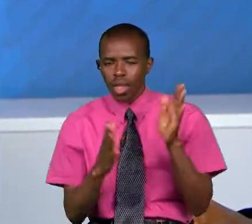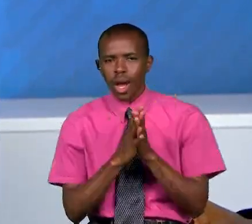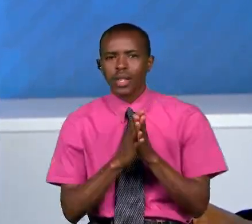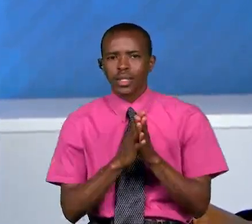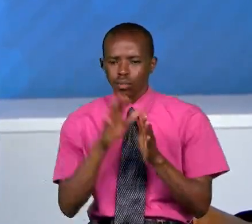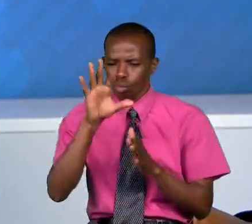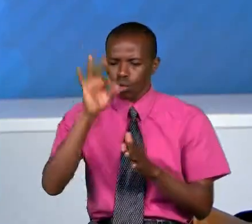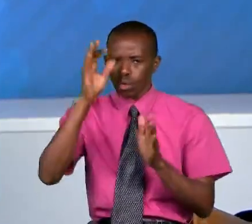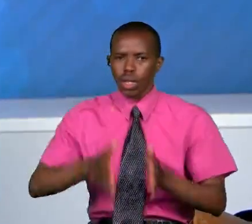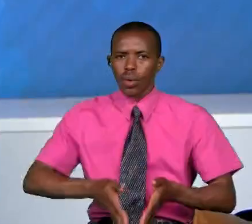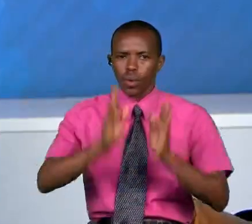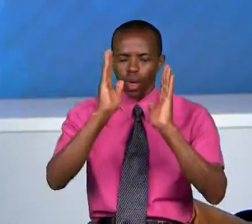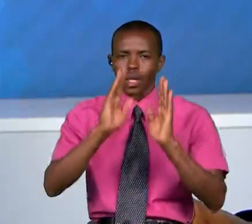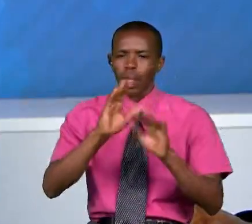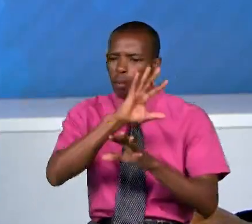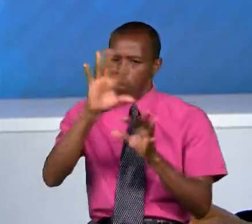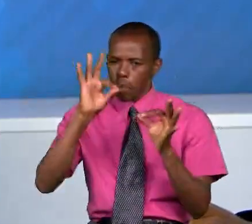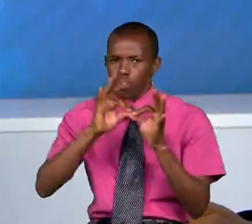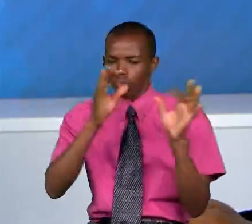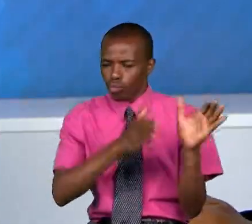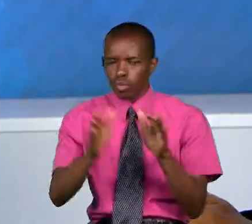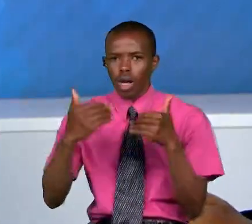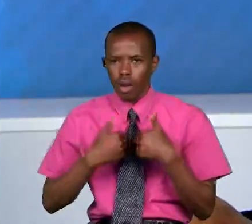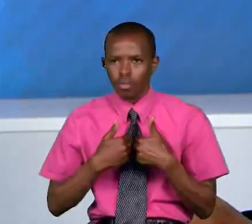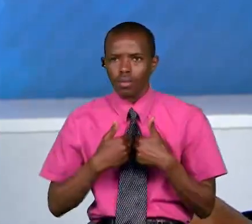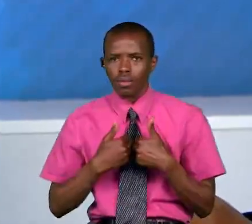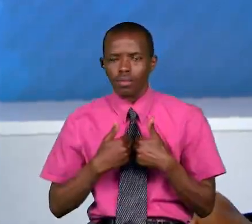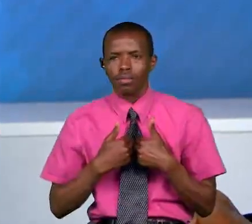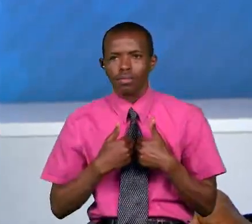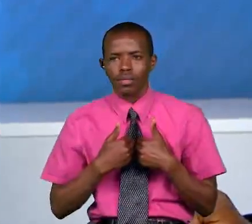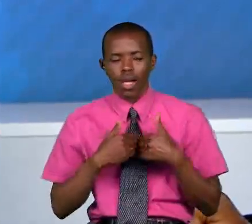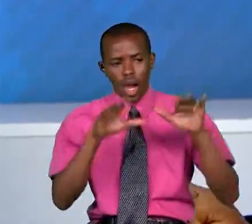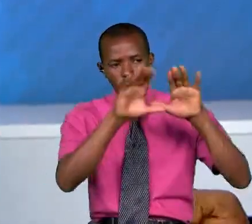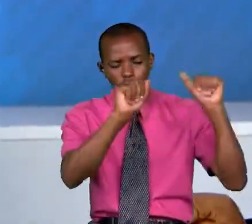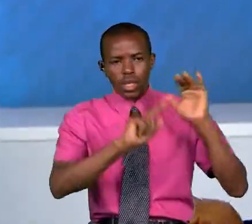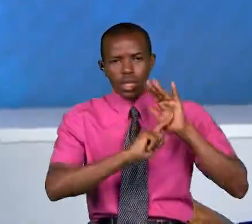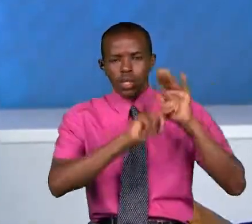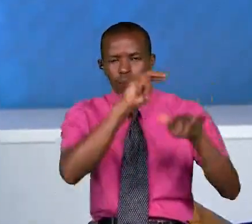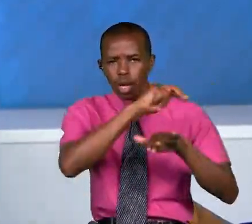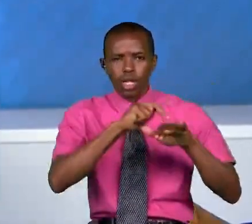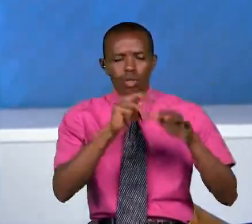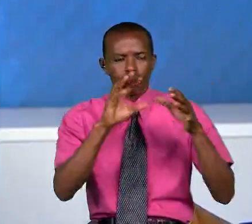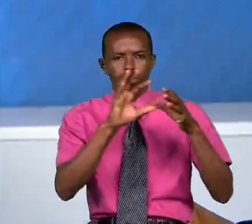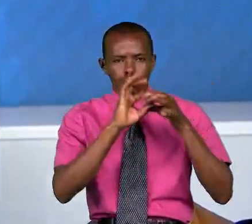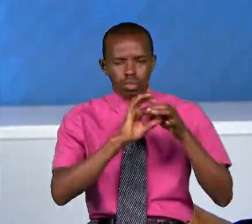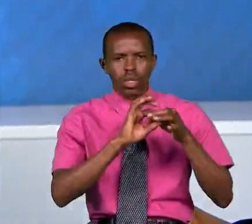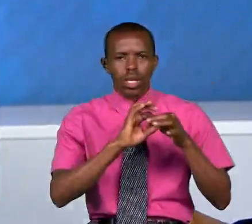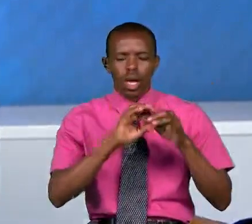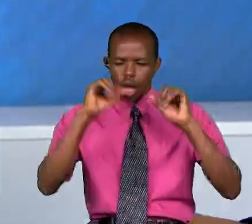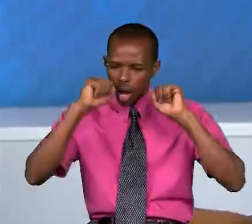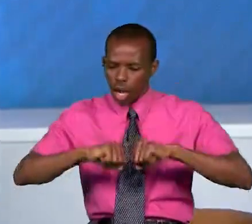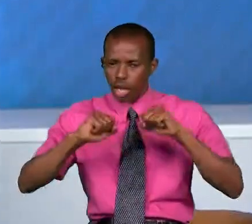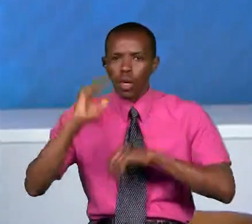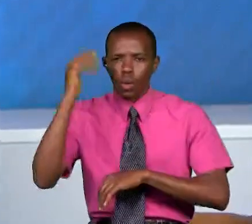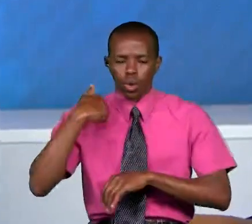direction. Mm. And I think this is the most opportune time that they have. Will he, as a president, as a symbol of national unity, agree? Will he rise to the occasion? Fred, me and you